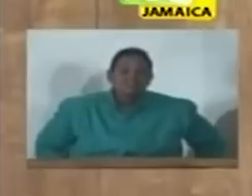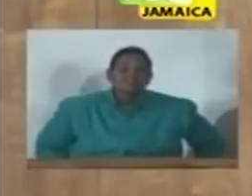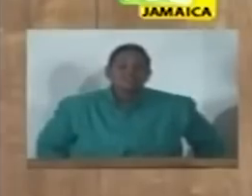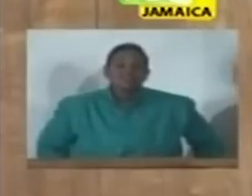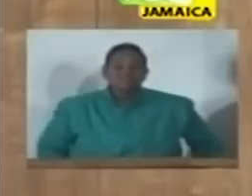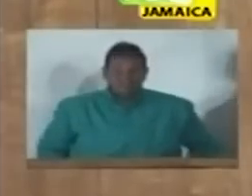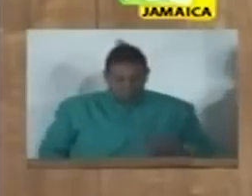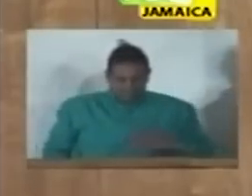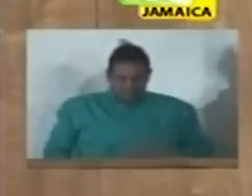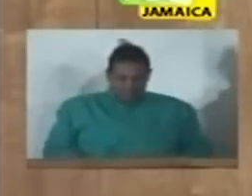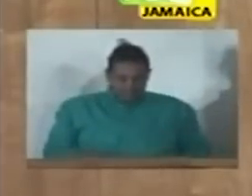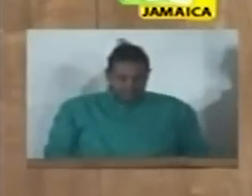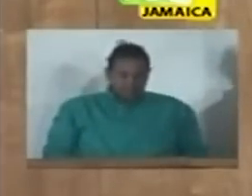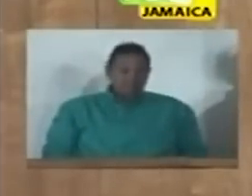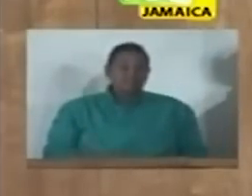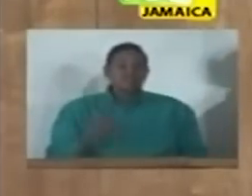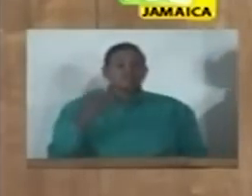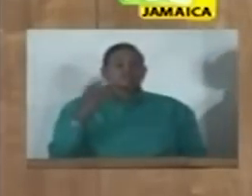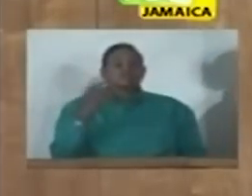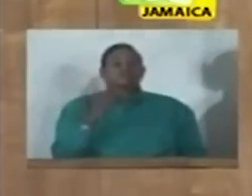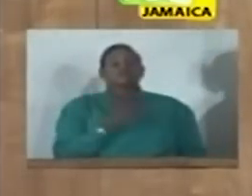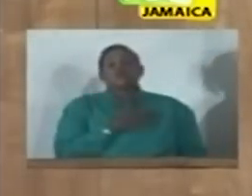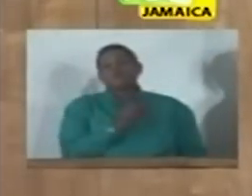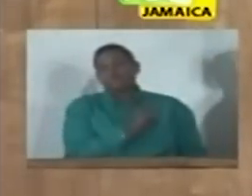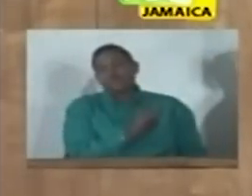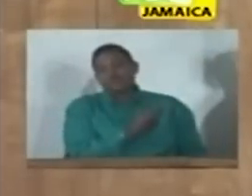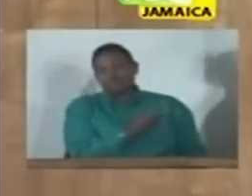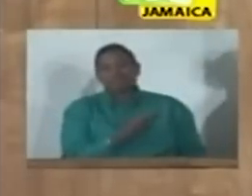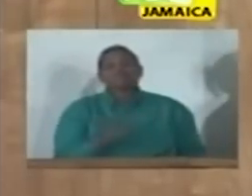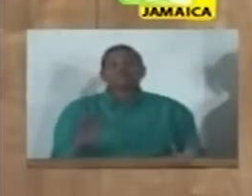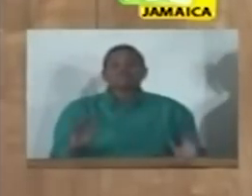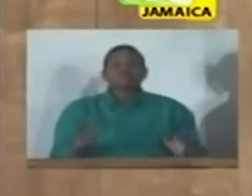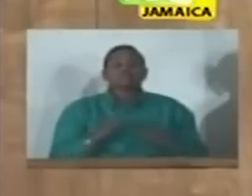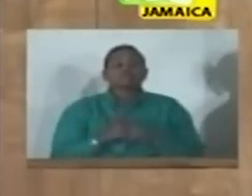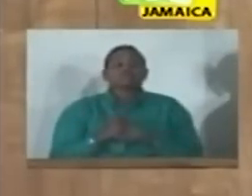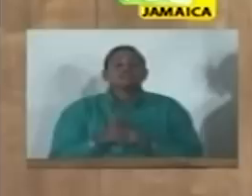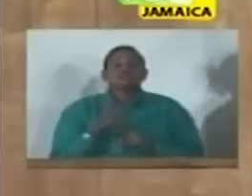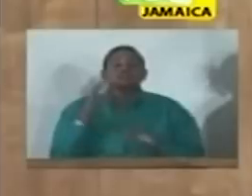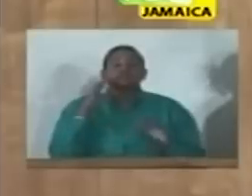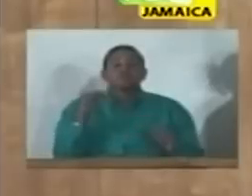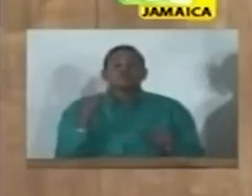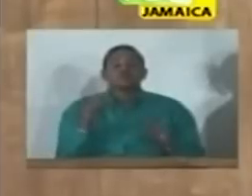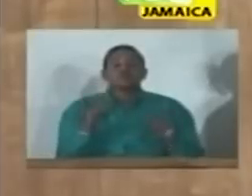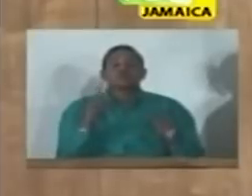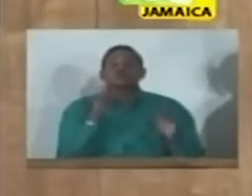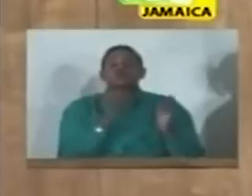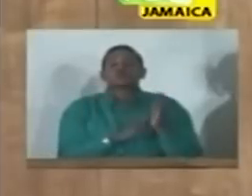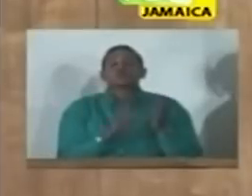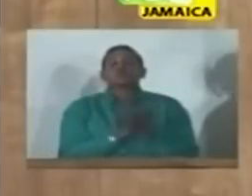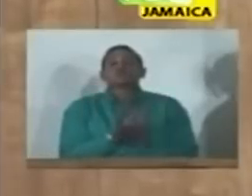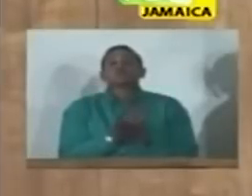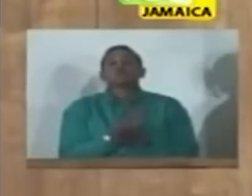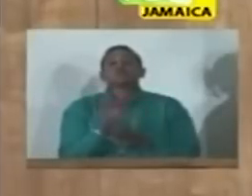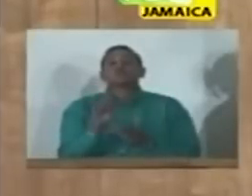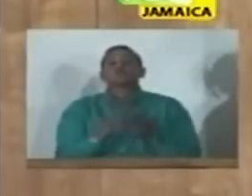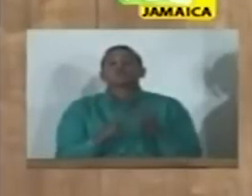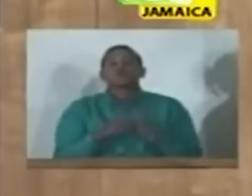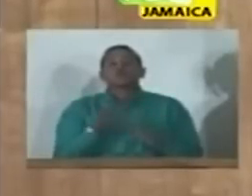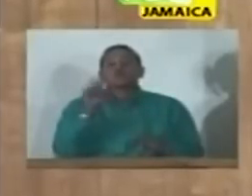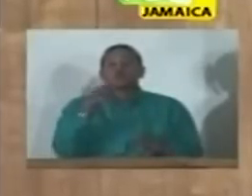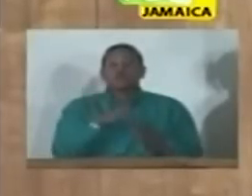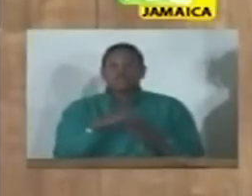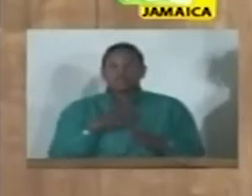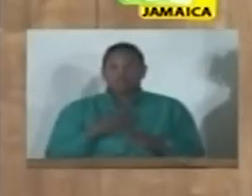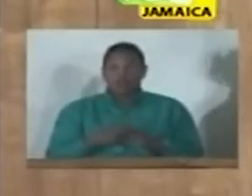President is the president. Mr. President, on this question notice papers, question number 1, standing in